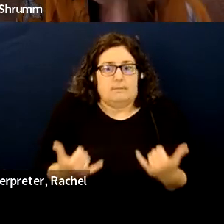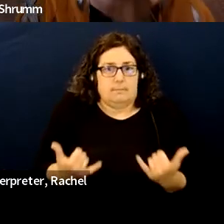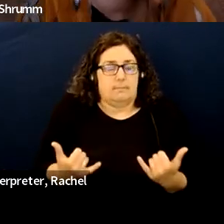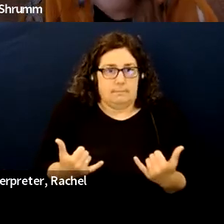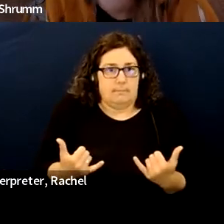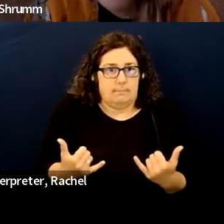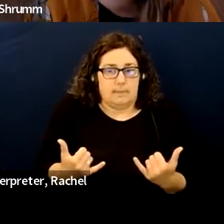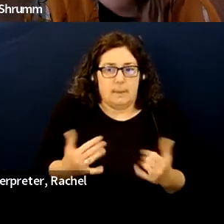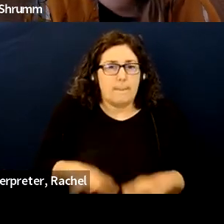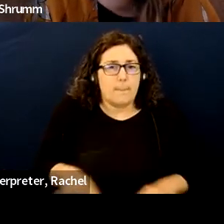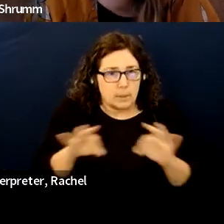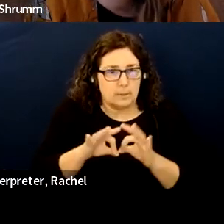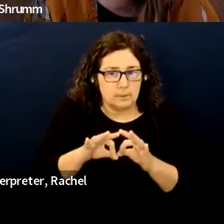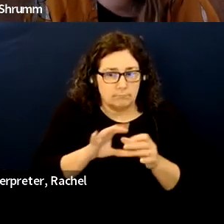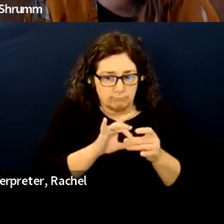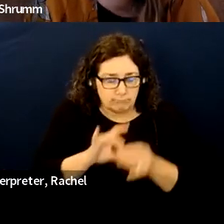making things